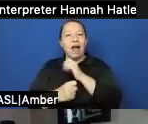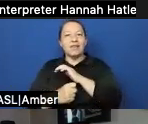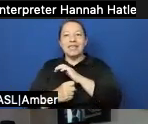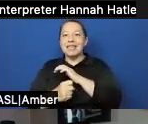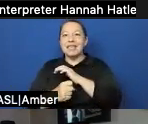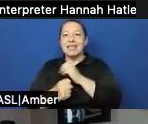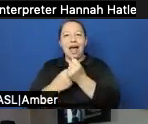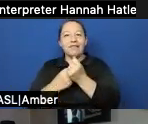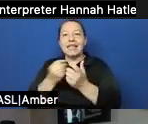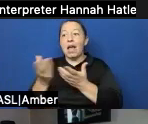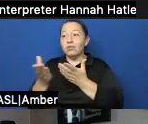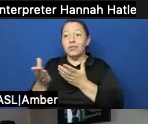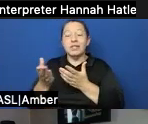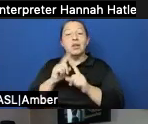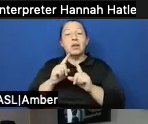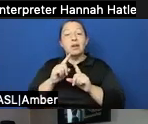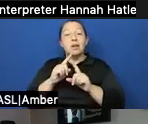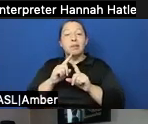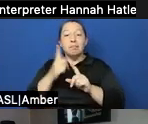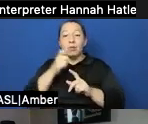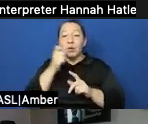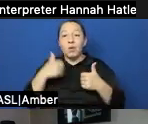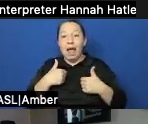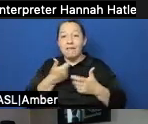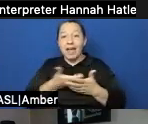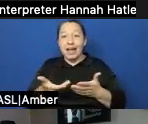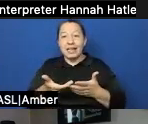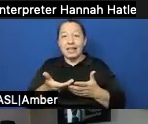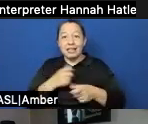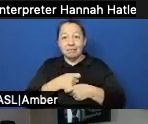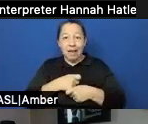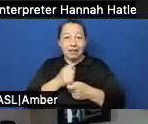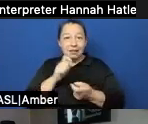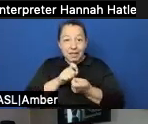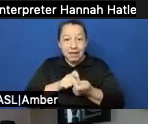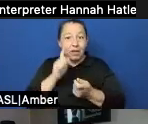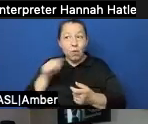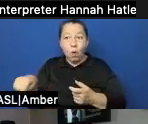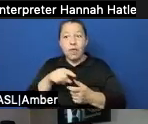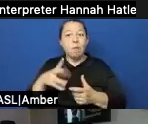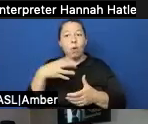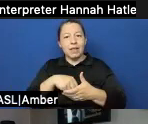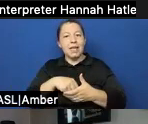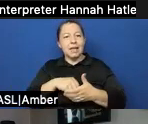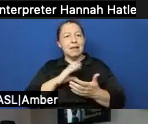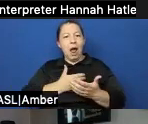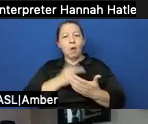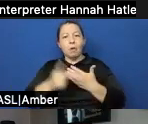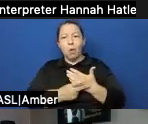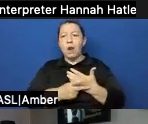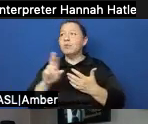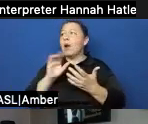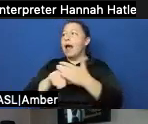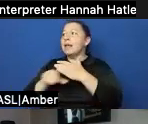services if we don't actually have anything made for them in our programs or have access to other programs around that can talk